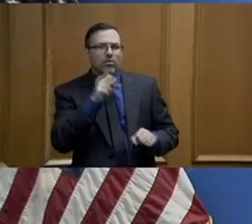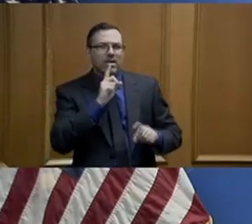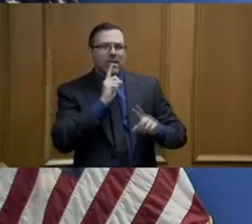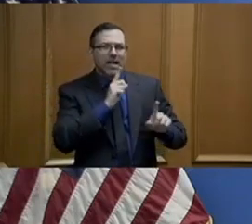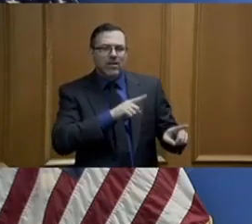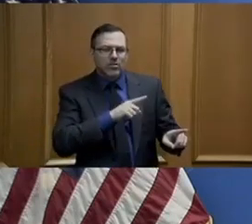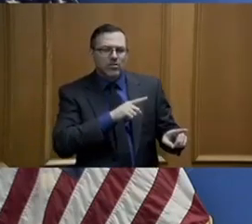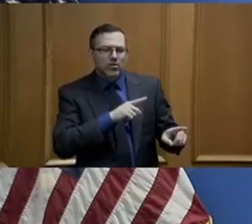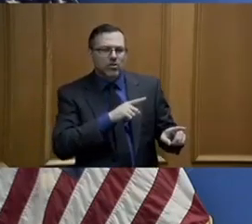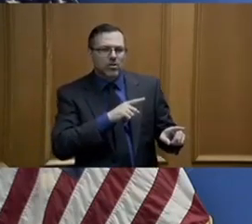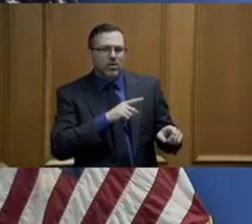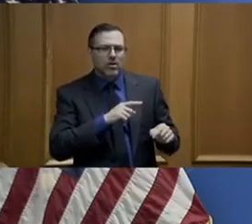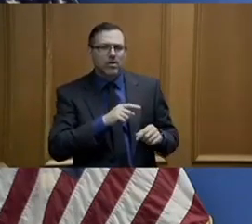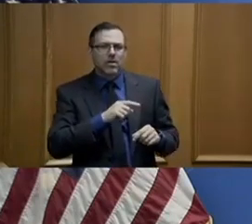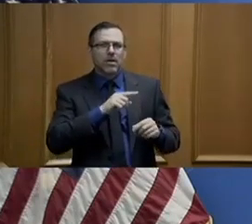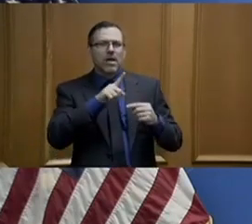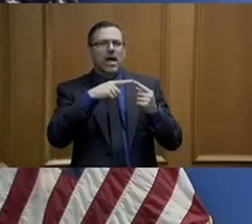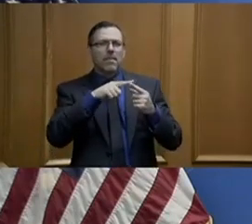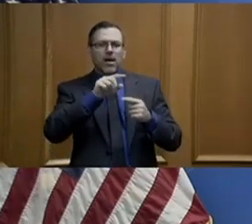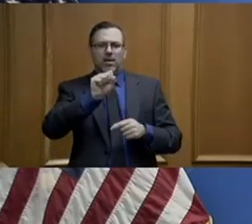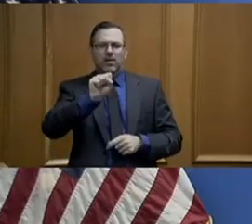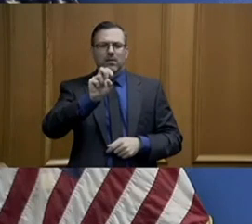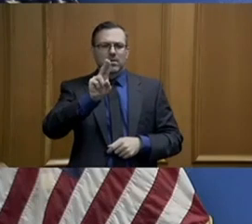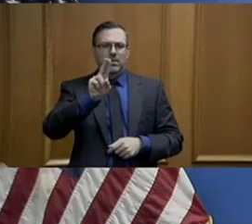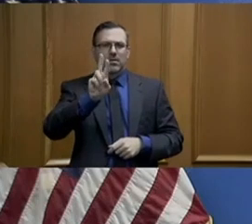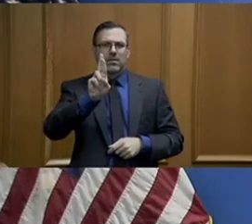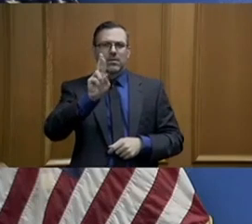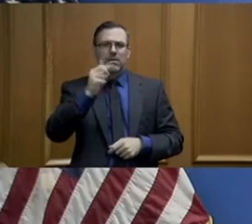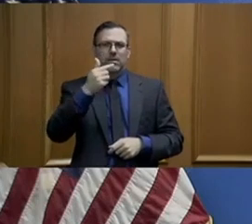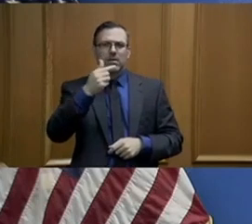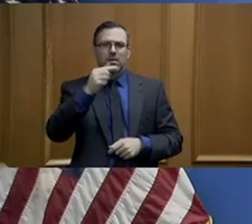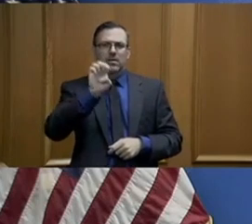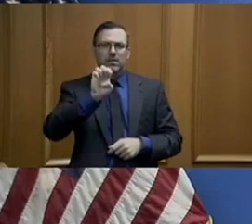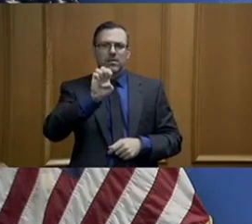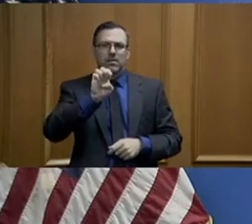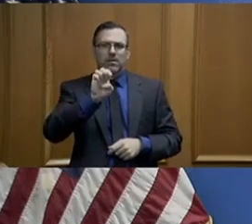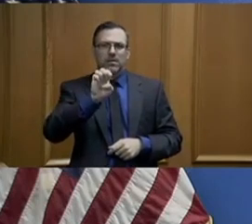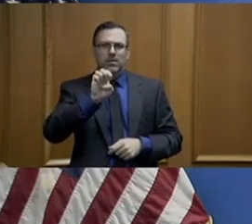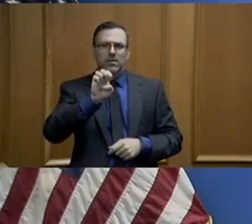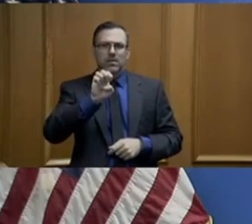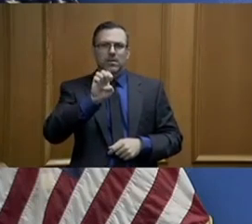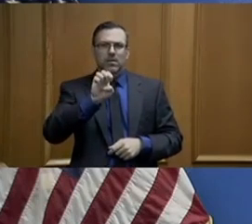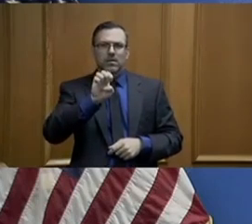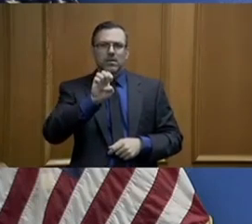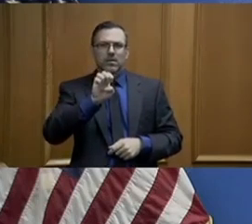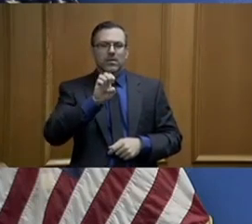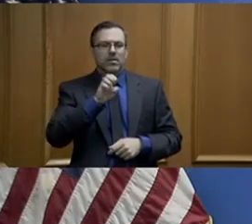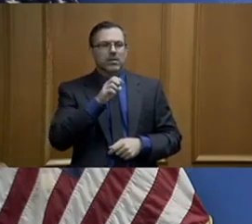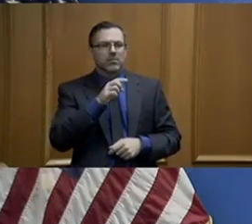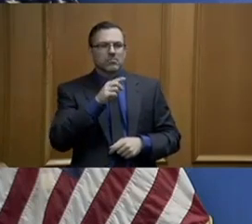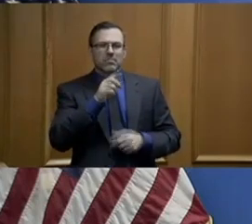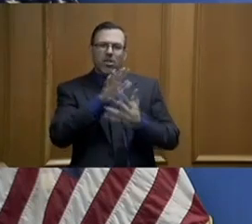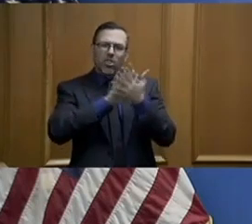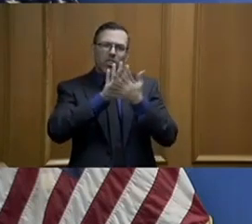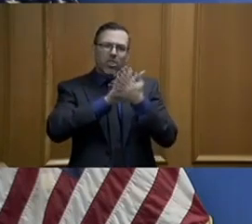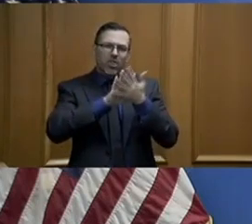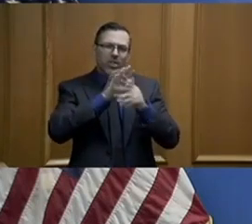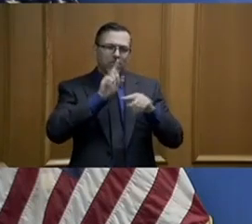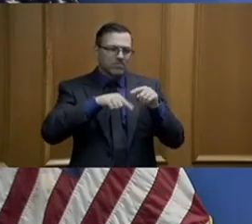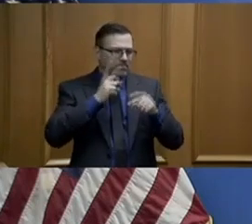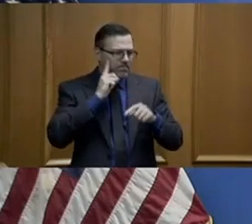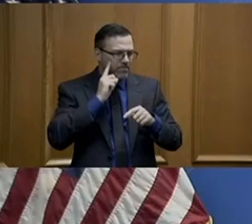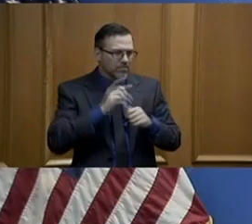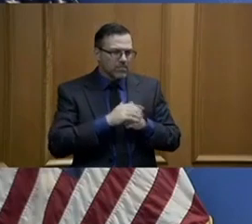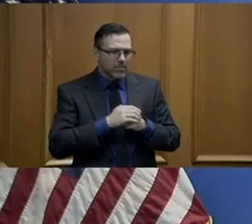status of surge flows. You just said that they're on track, they're moving forward, but in Chattanooga, we spoke to the